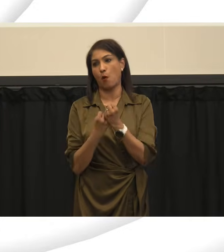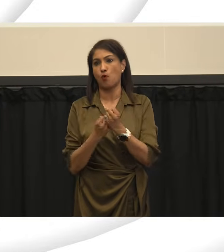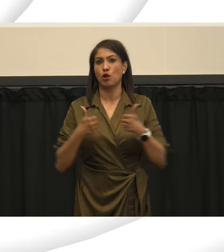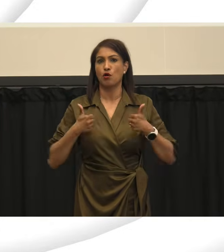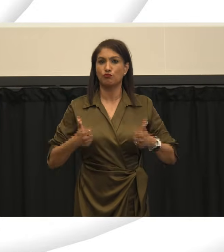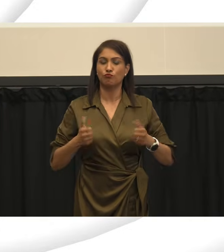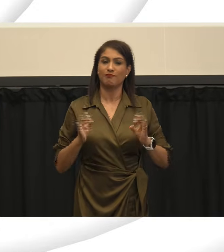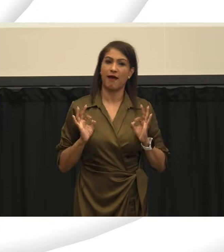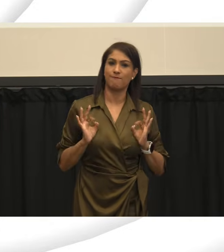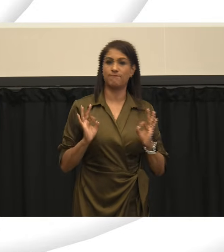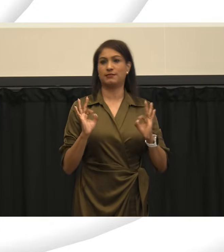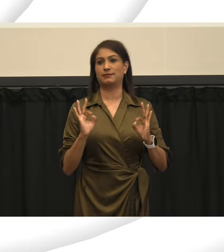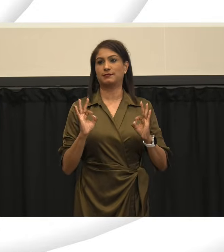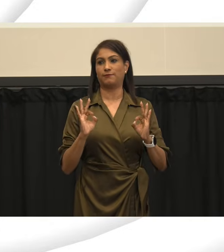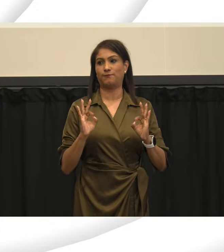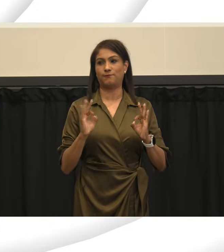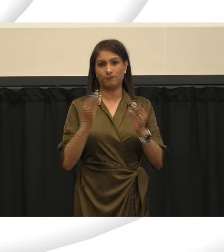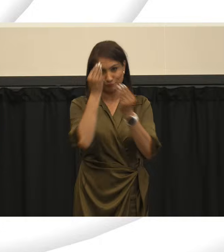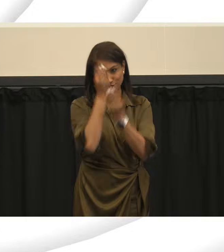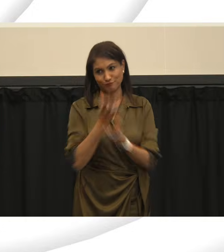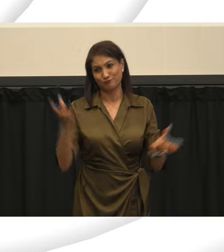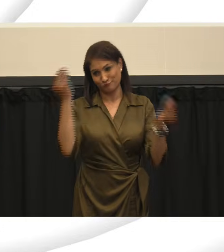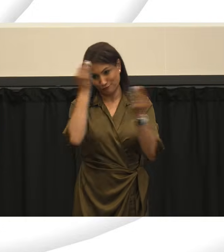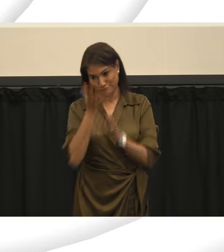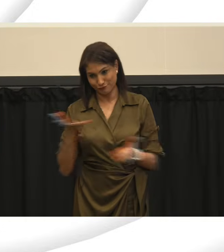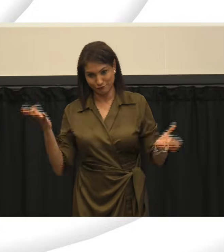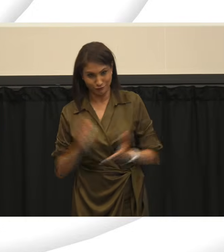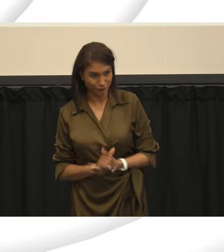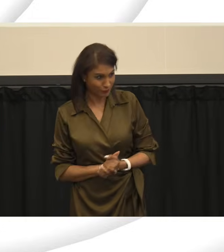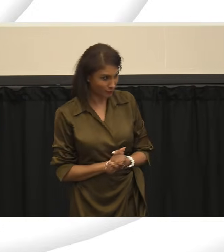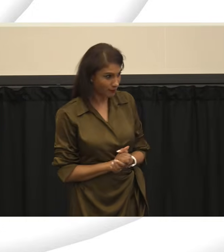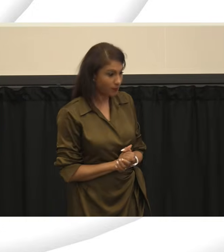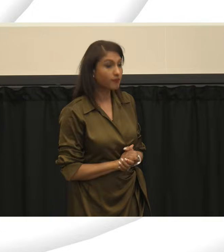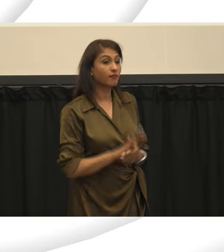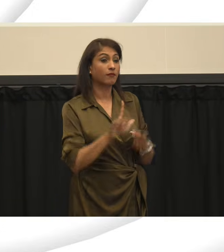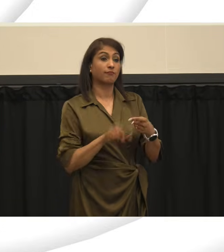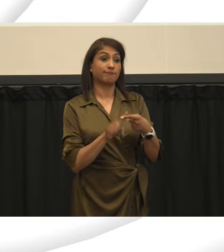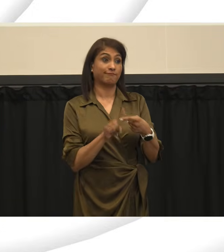to before we start the official presentations.